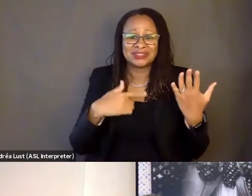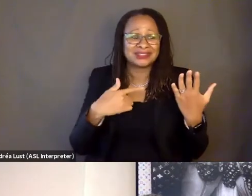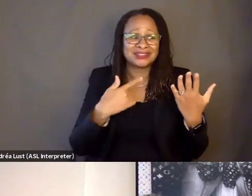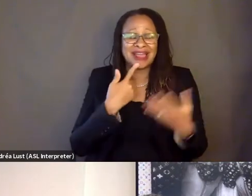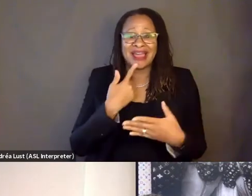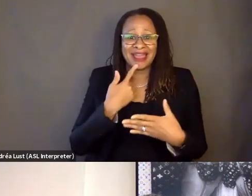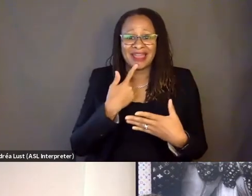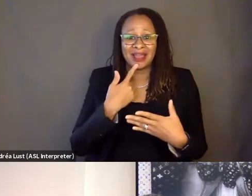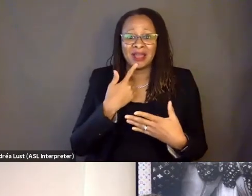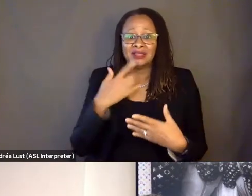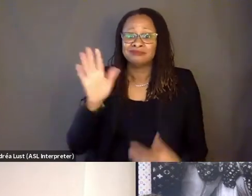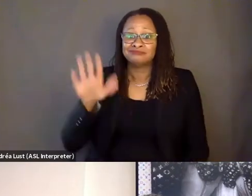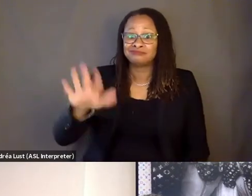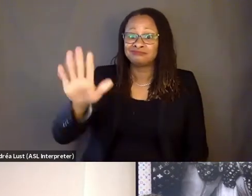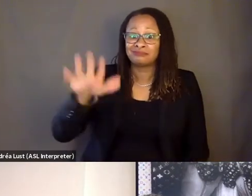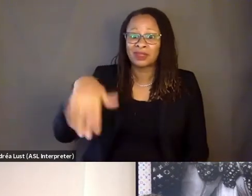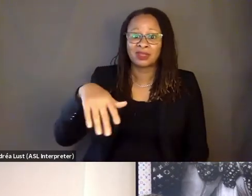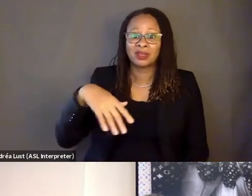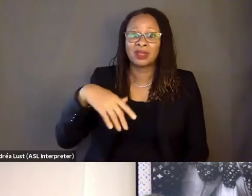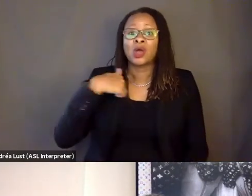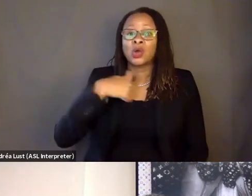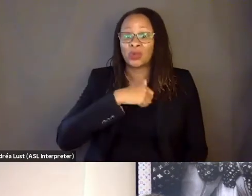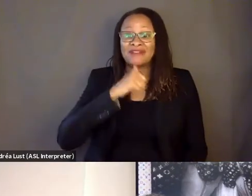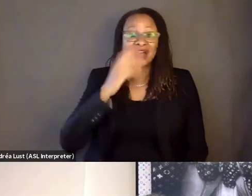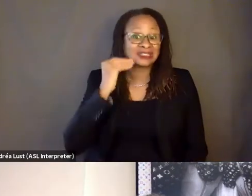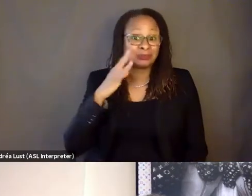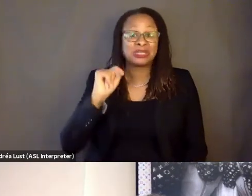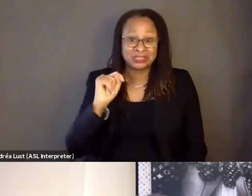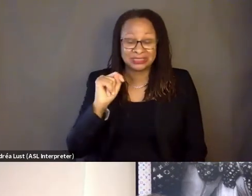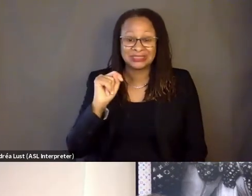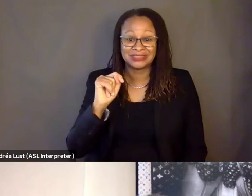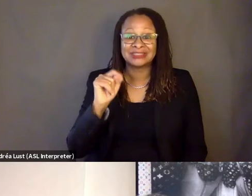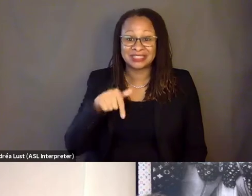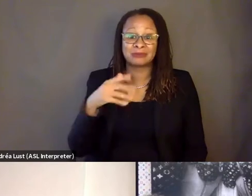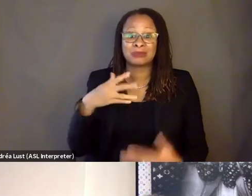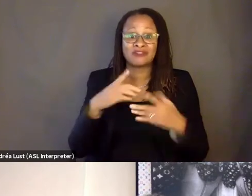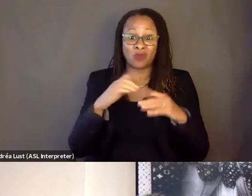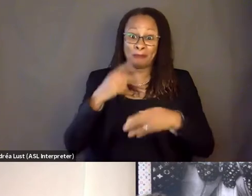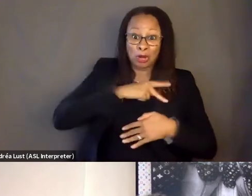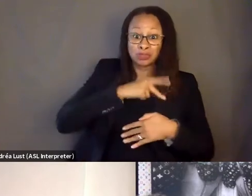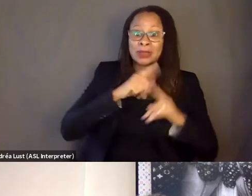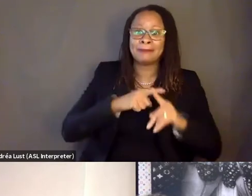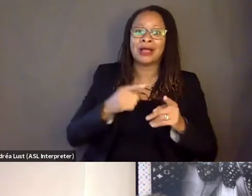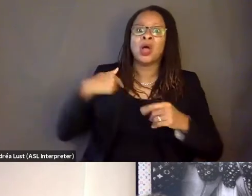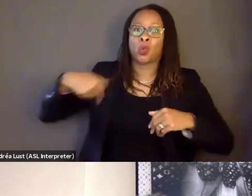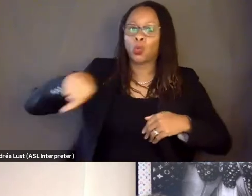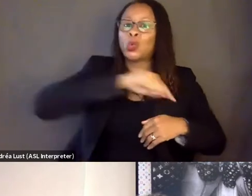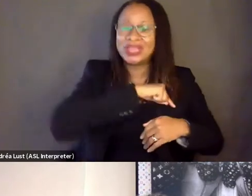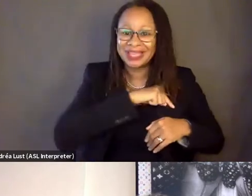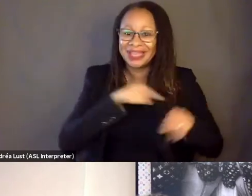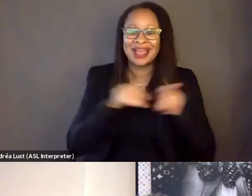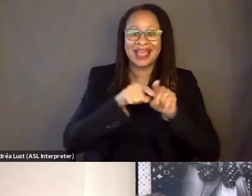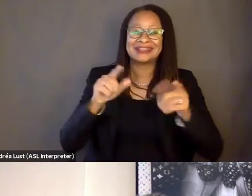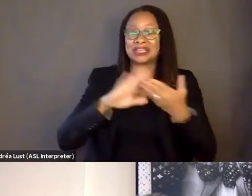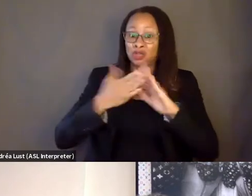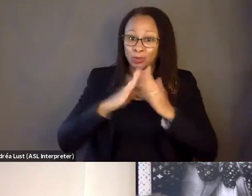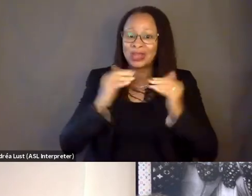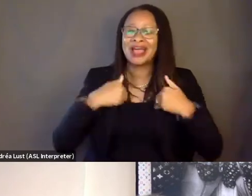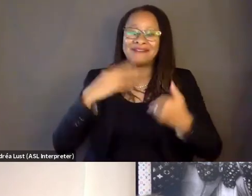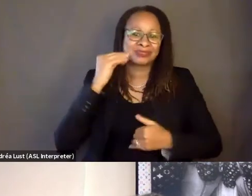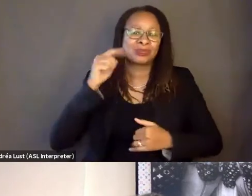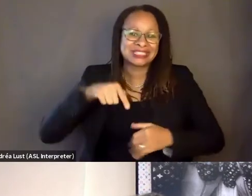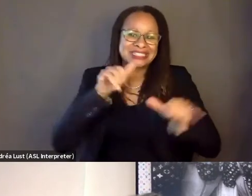been through this before. He's like, we haven't been through this before, but we have been through this before. Talk to me about how you wanted to tell that story that